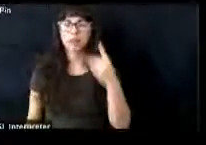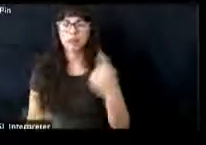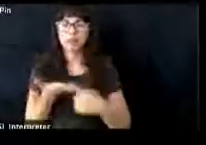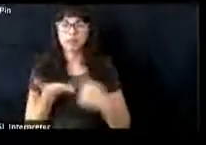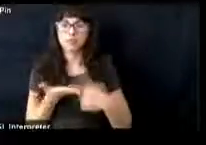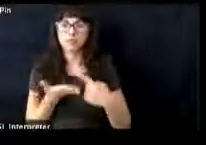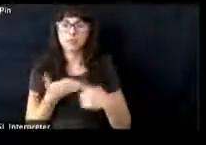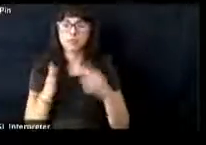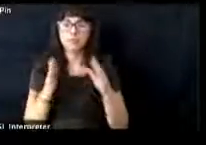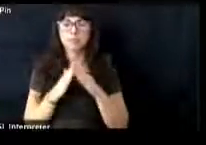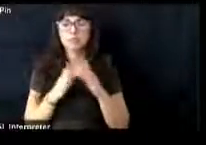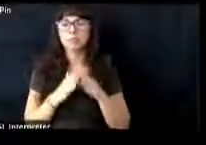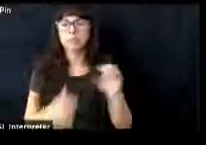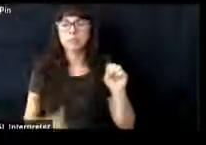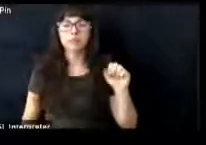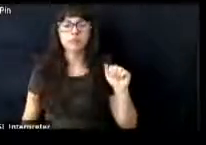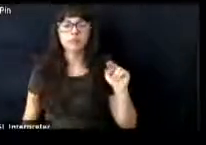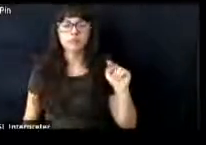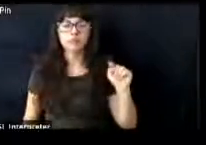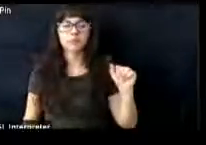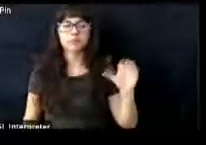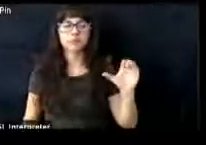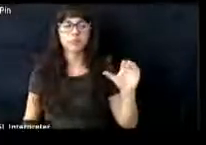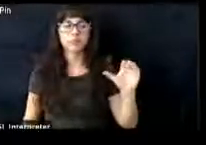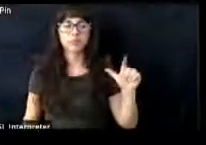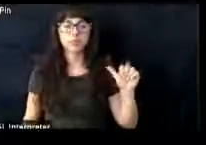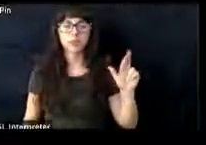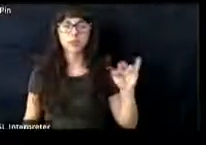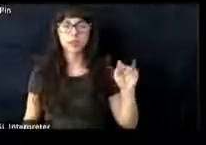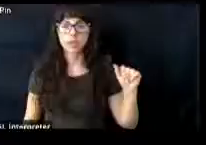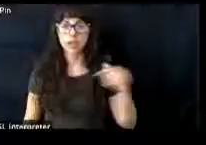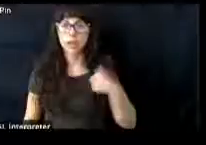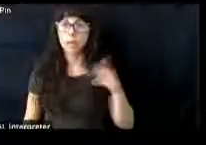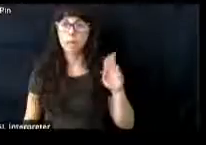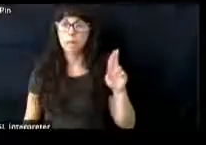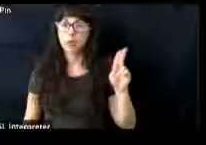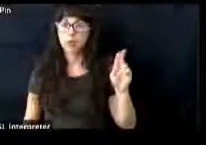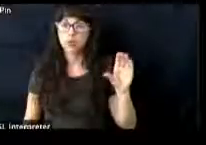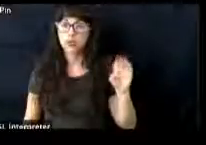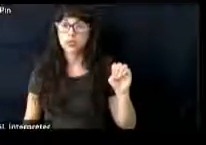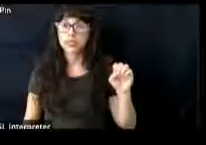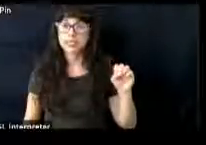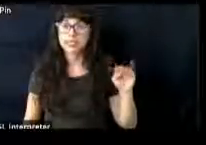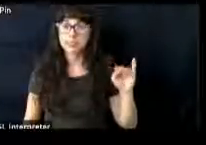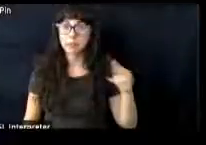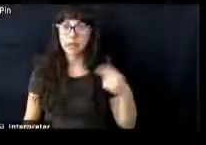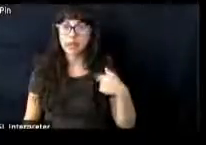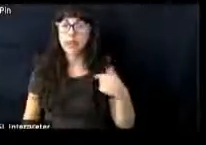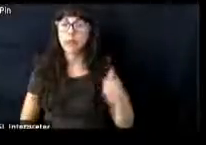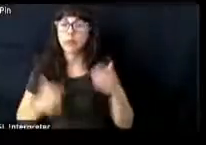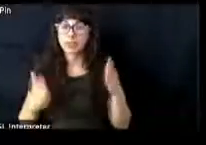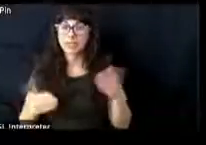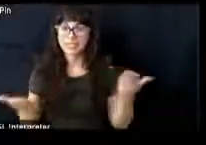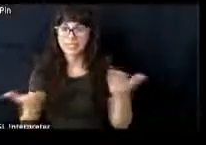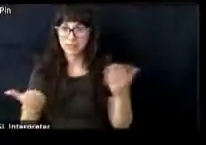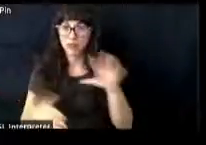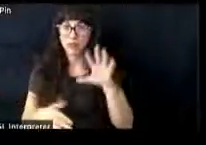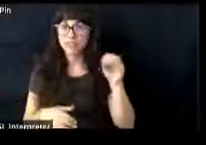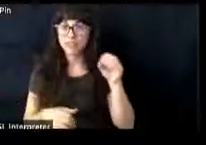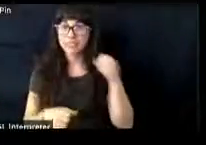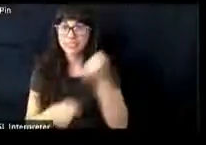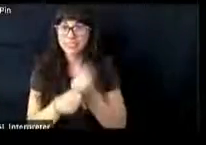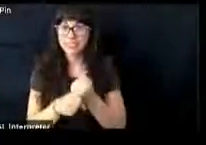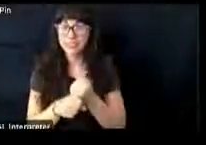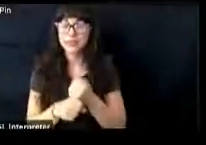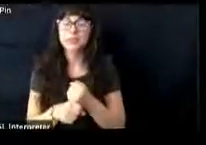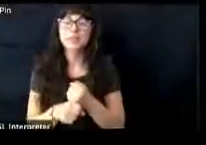about Santa Clarita. My name is Bruce Smith. I'm a resident of Santa Clarita. I've lived here for 50 years, not counting